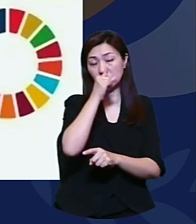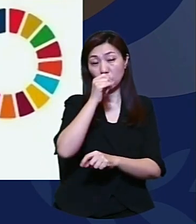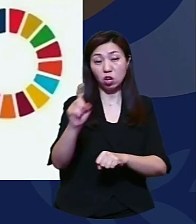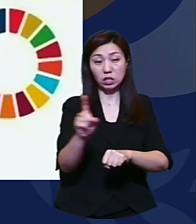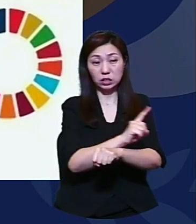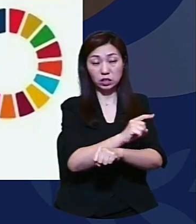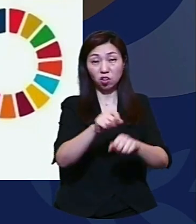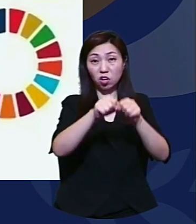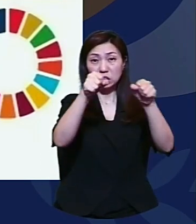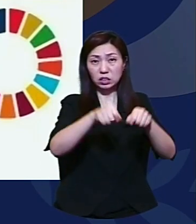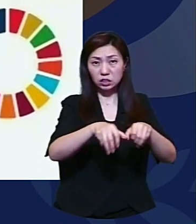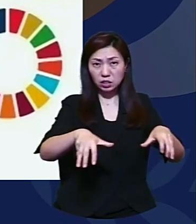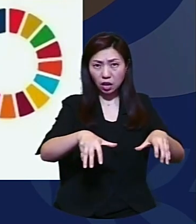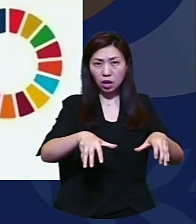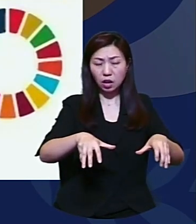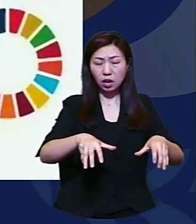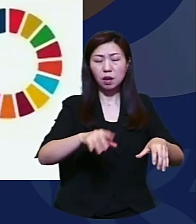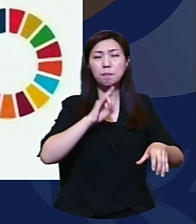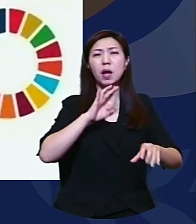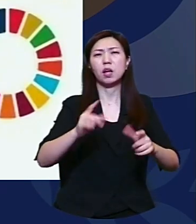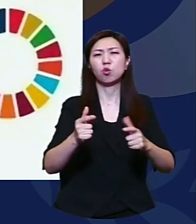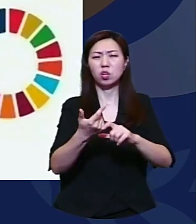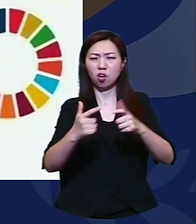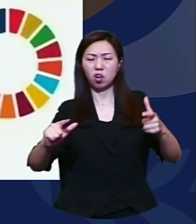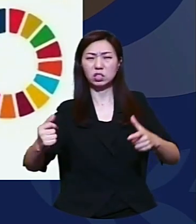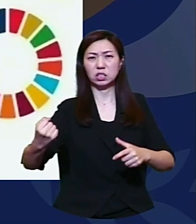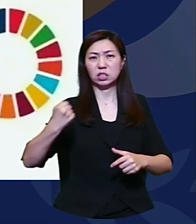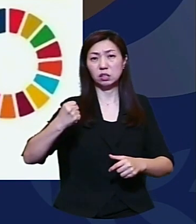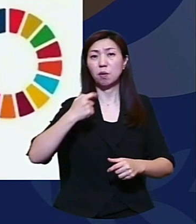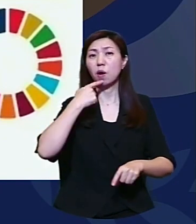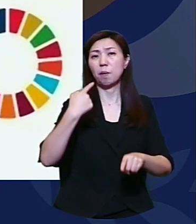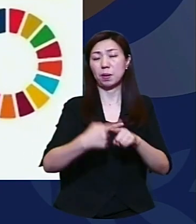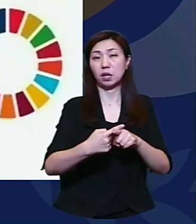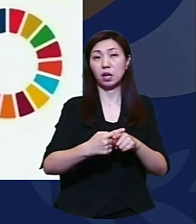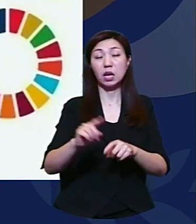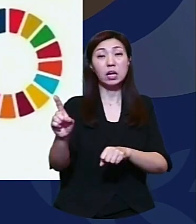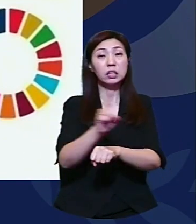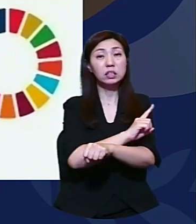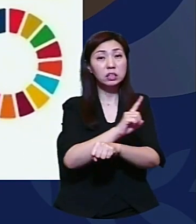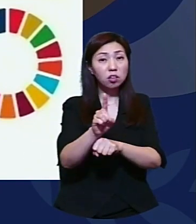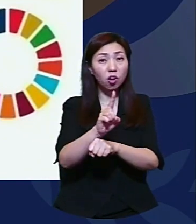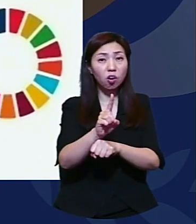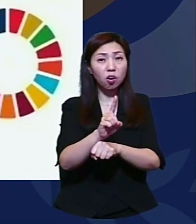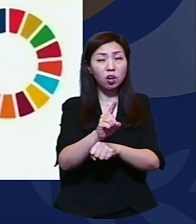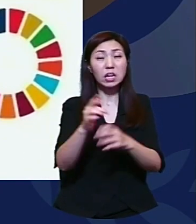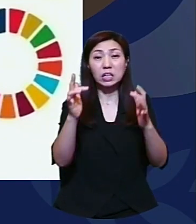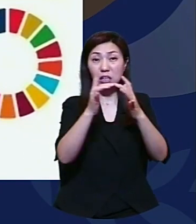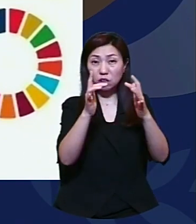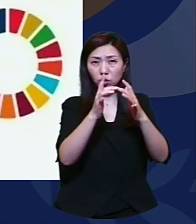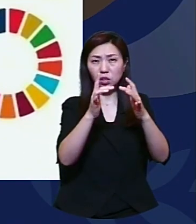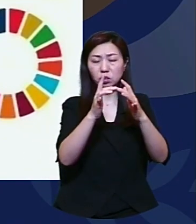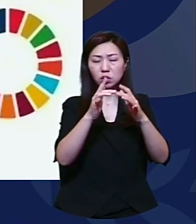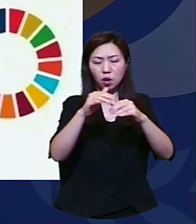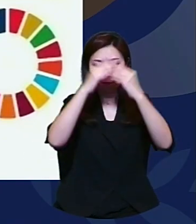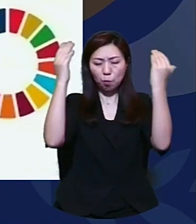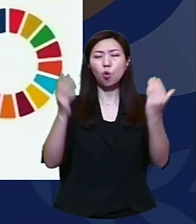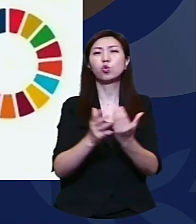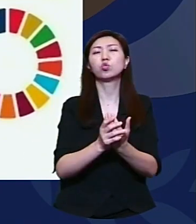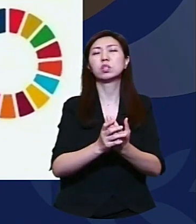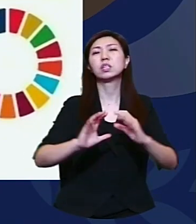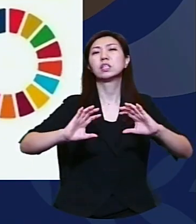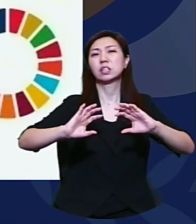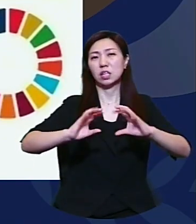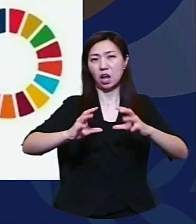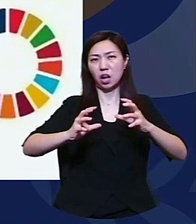no doubt at all that digital will be at the core of every nation's social and economic recovery. And for